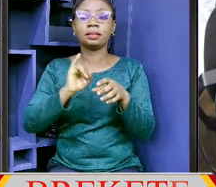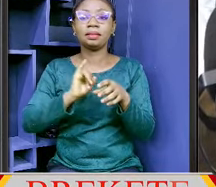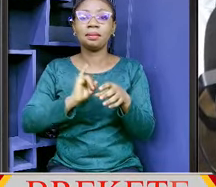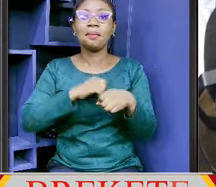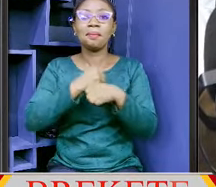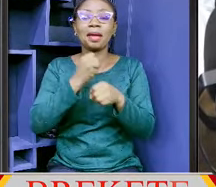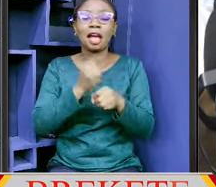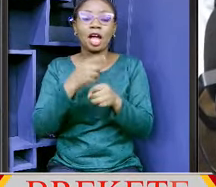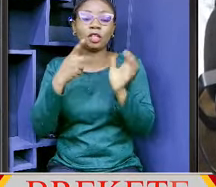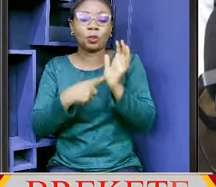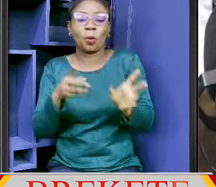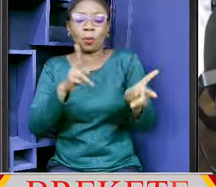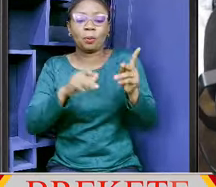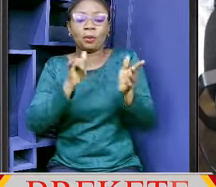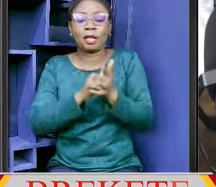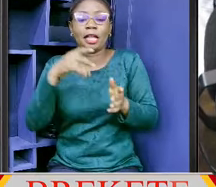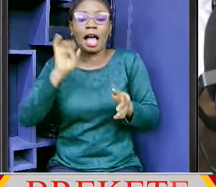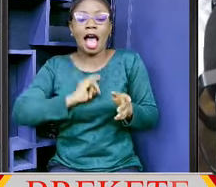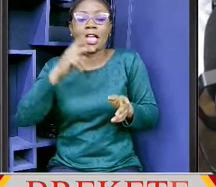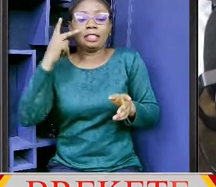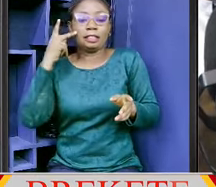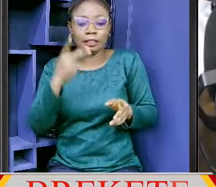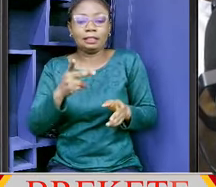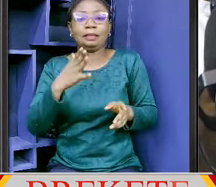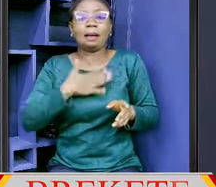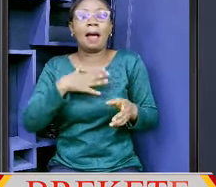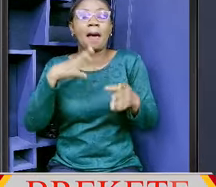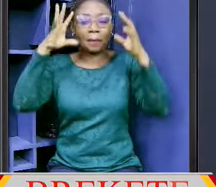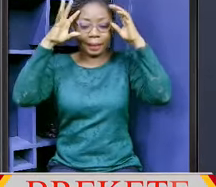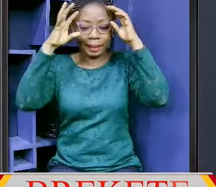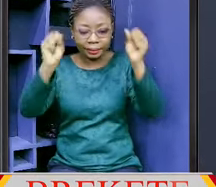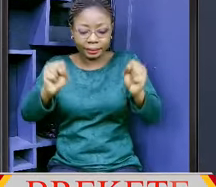Clear some people down till I see my president. Yeah, hey. So now me and you follow the talk now.